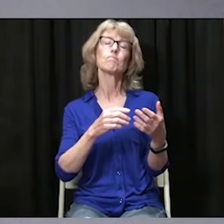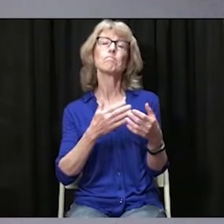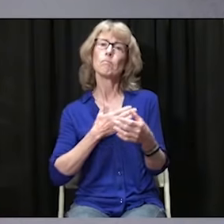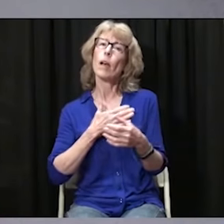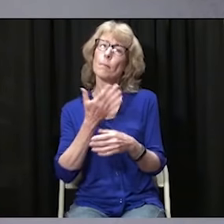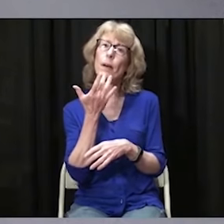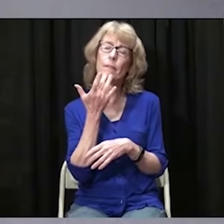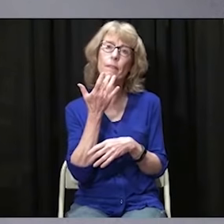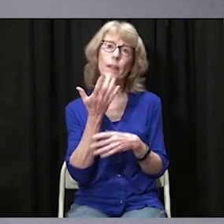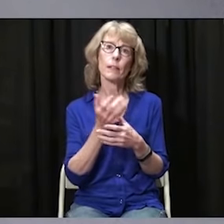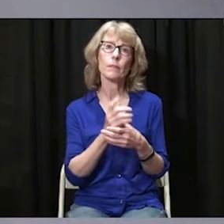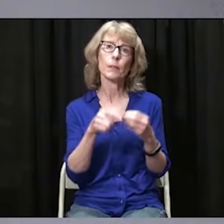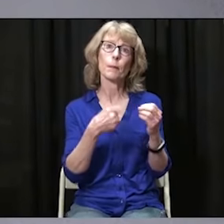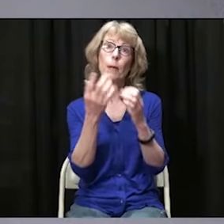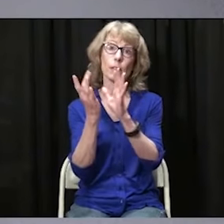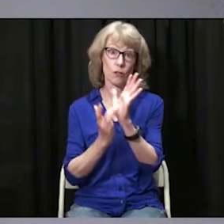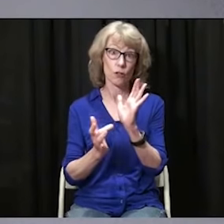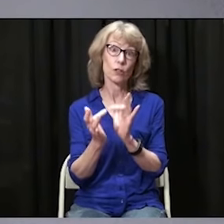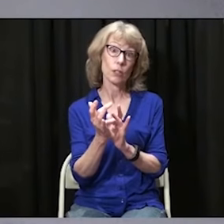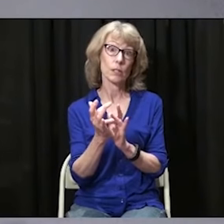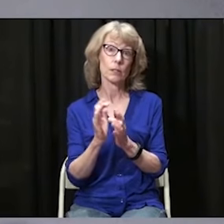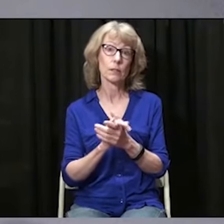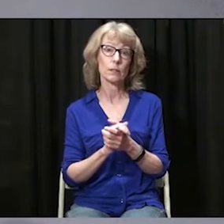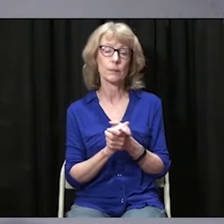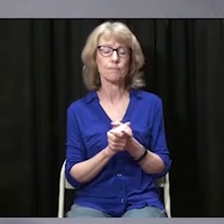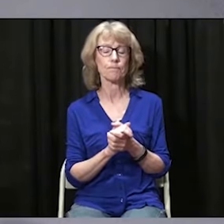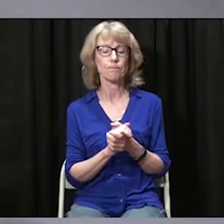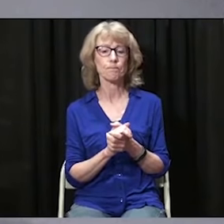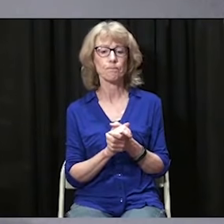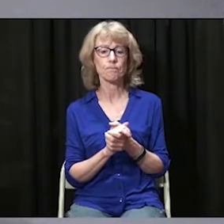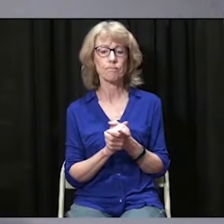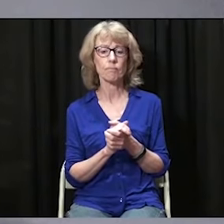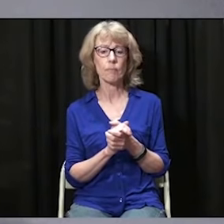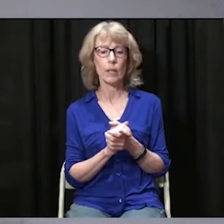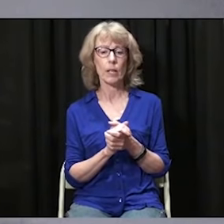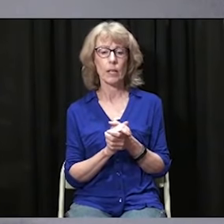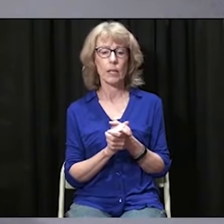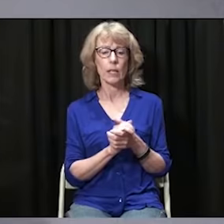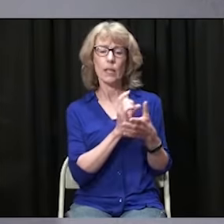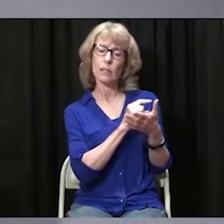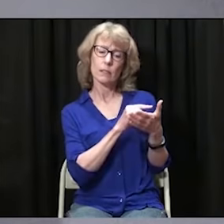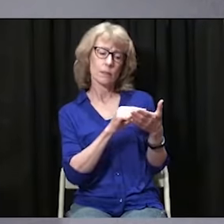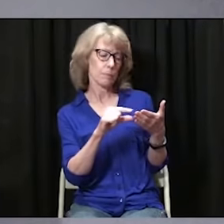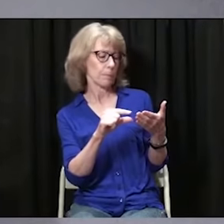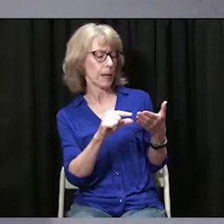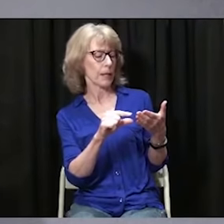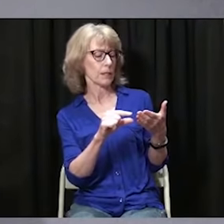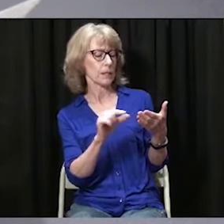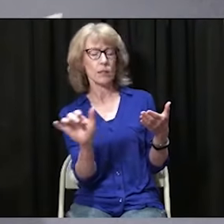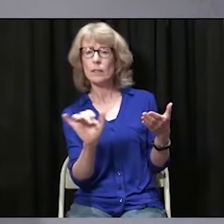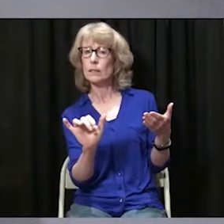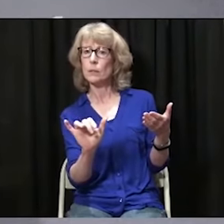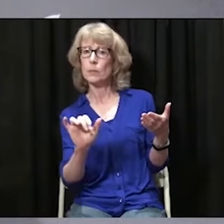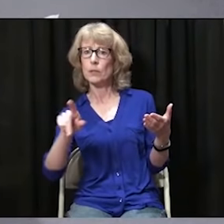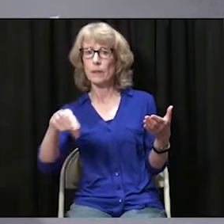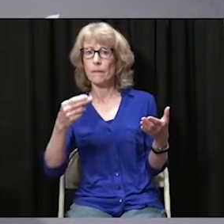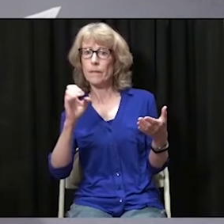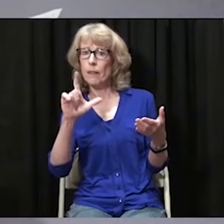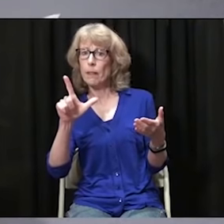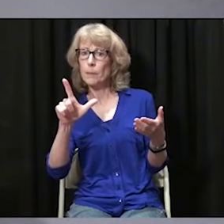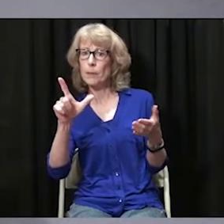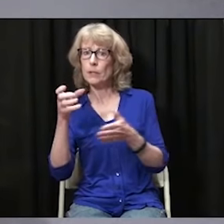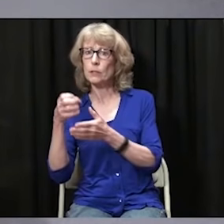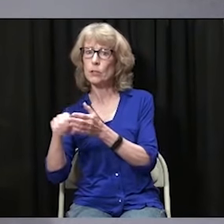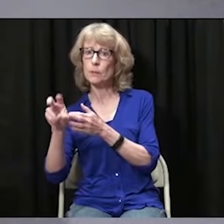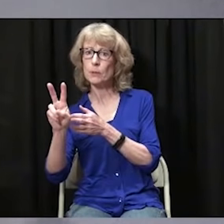passages about Jesus. It's one of those passages kind of like Philippians 2, which is a cosmic reading